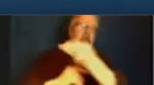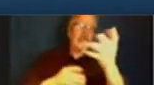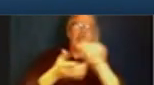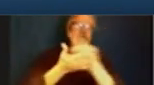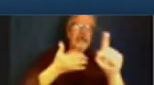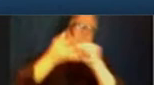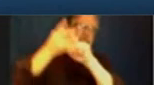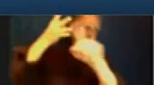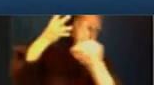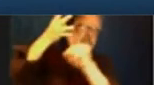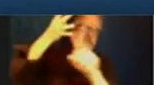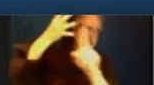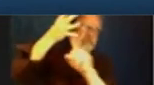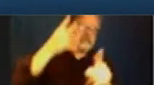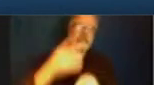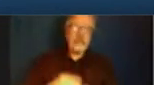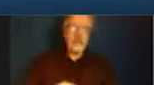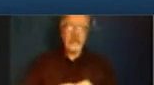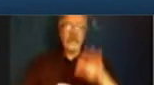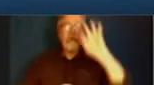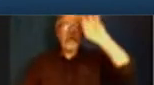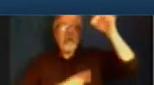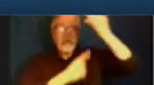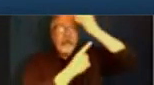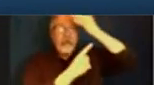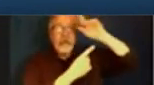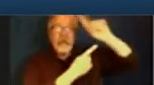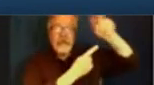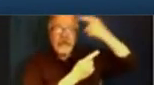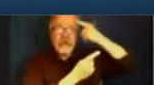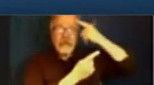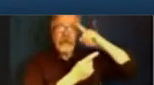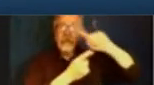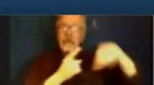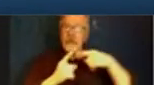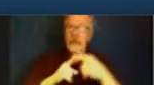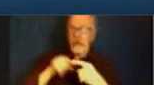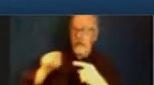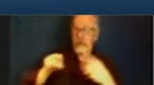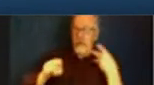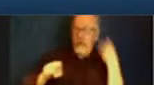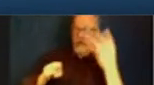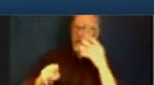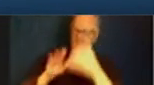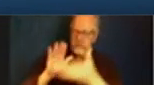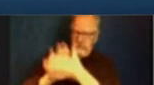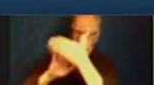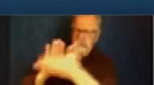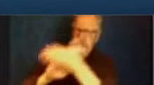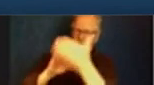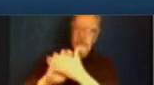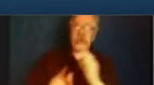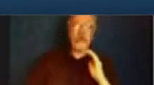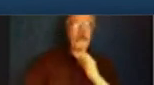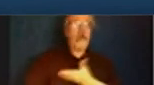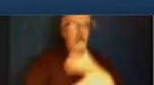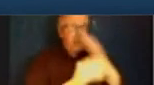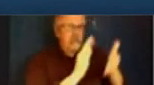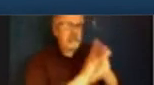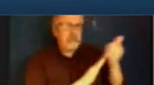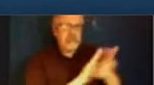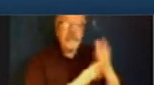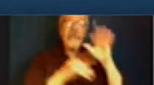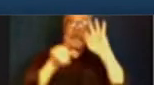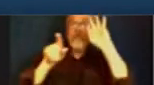be operative. We won't reduce our efforts just because the federal government is also having a